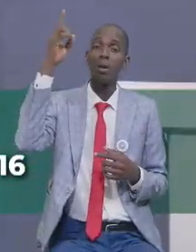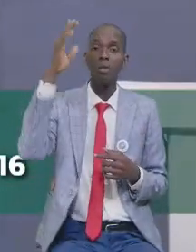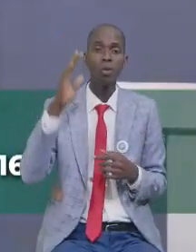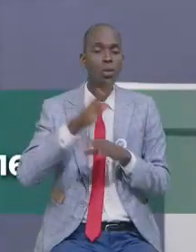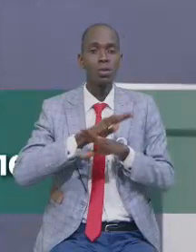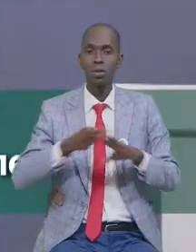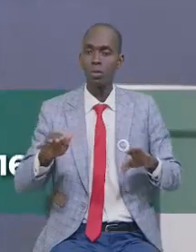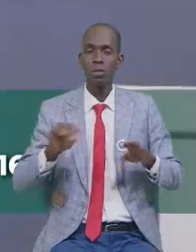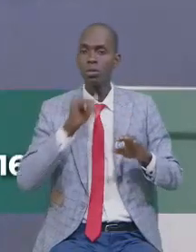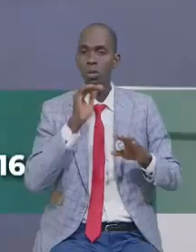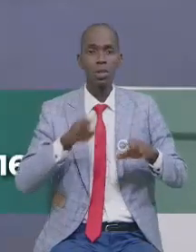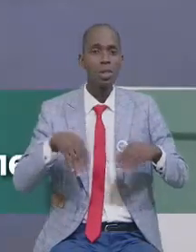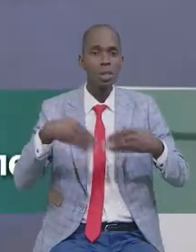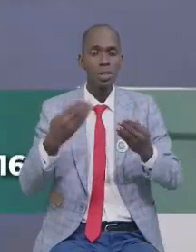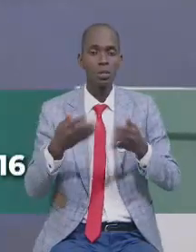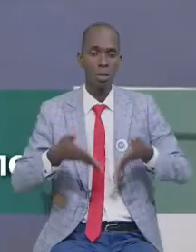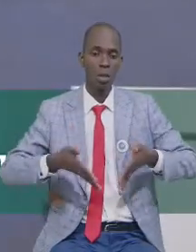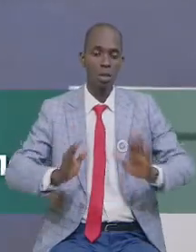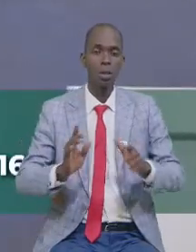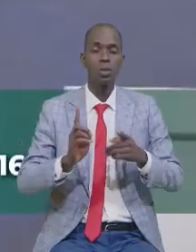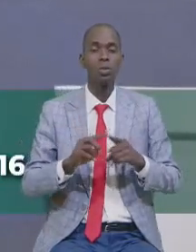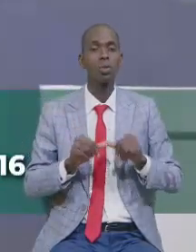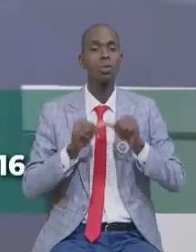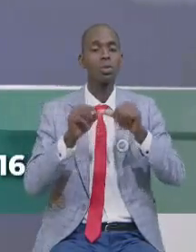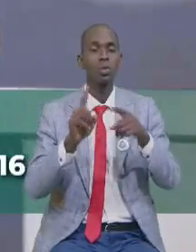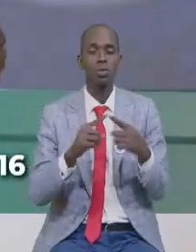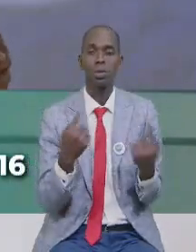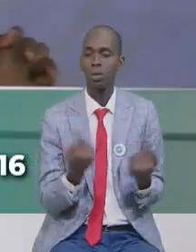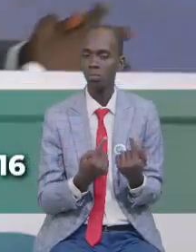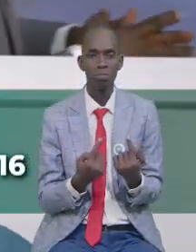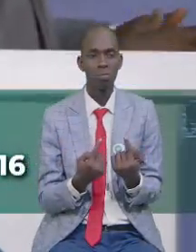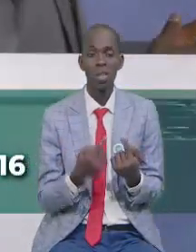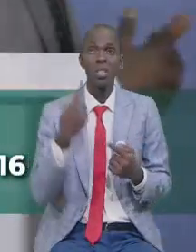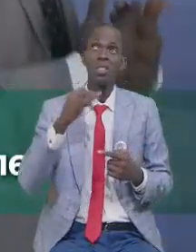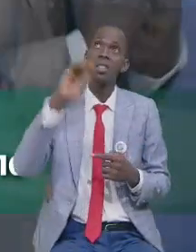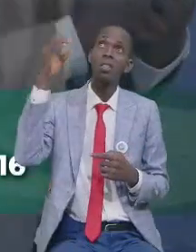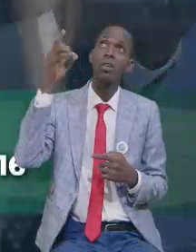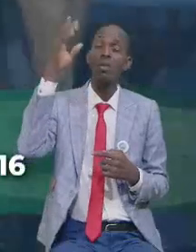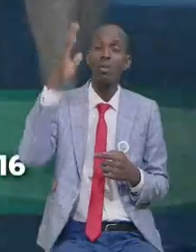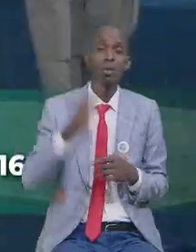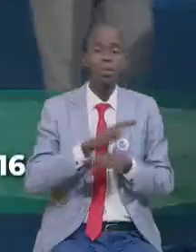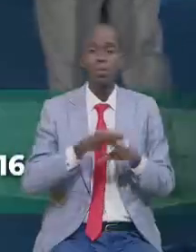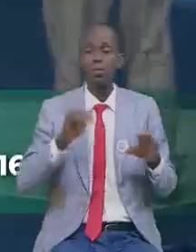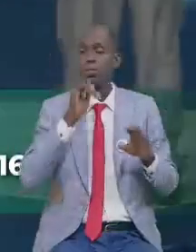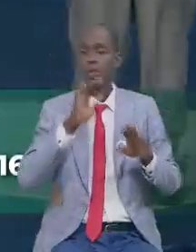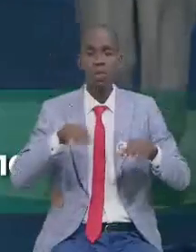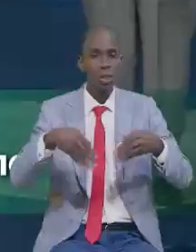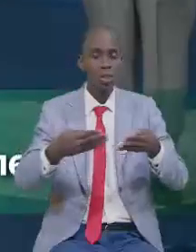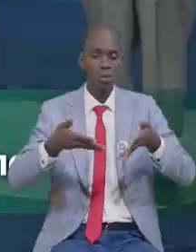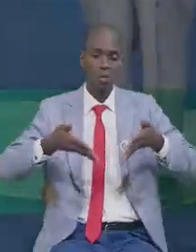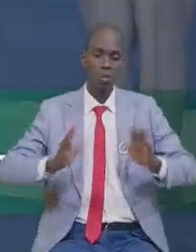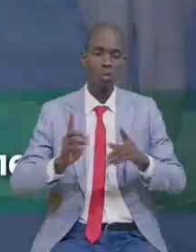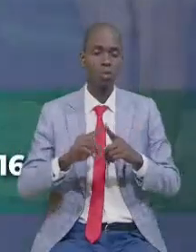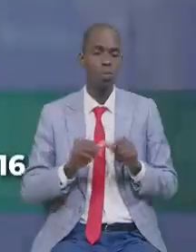bring license to keep on sinning. The grace of God does not bring permission to keep on sinning.